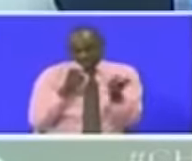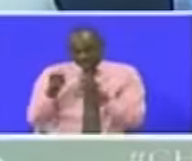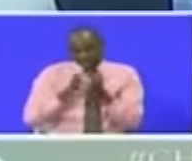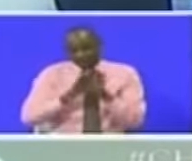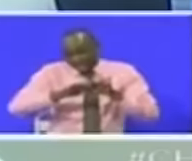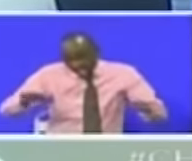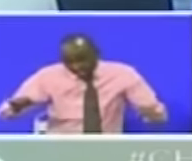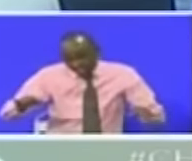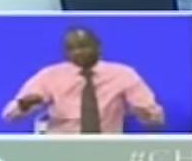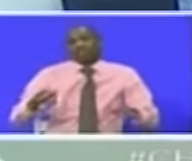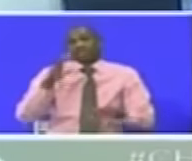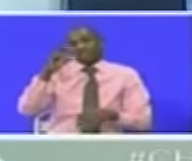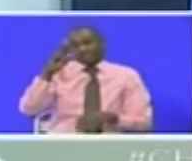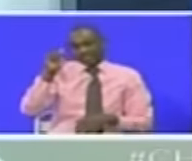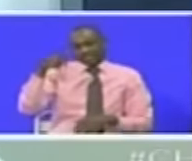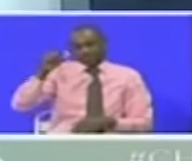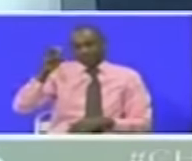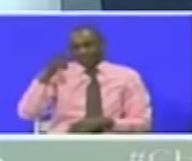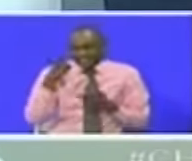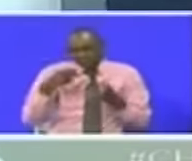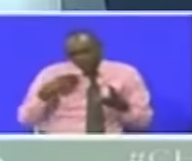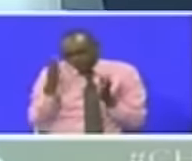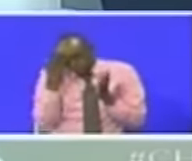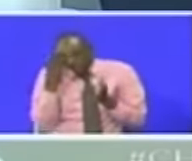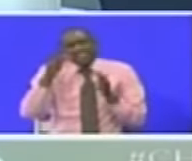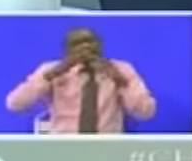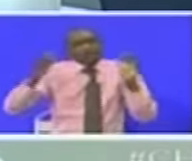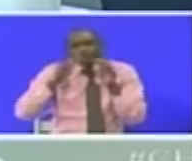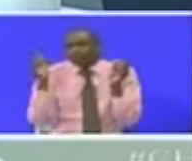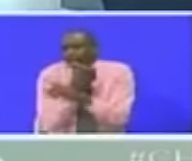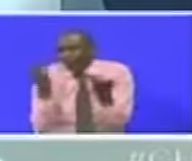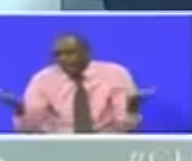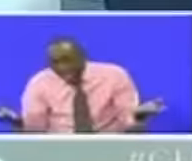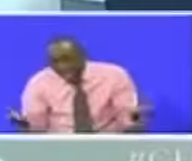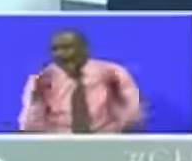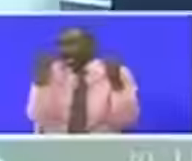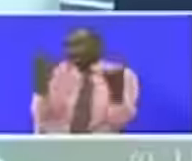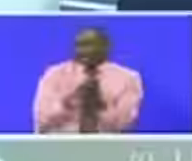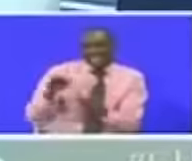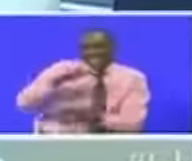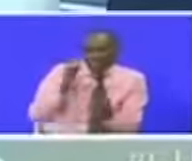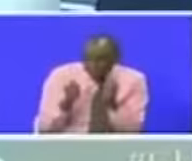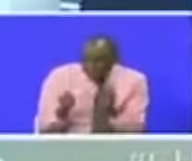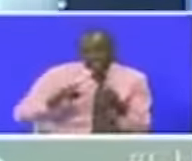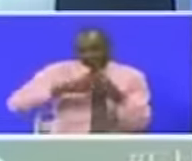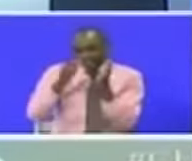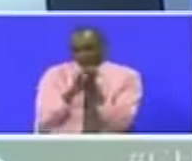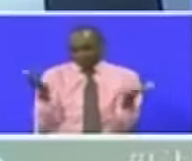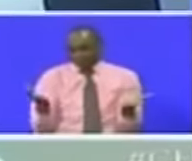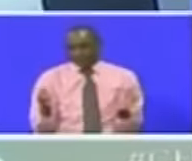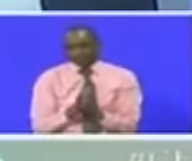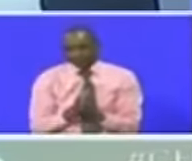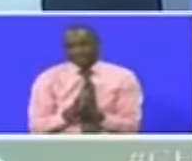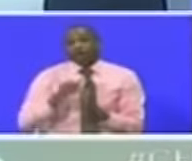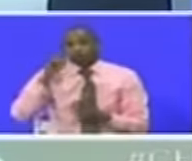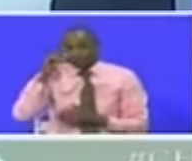lands, Christopher Hayemba. So let's break down this number. Where are these buildings? How many of them in which areas? So let's start off with, of